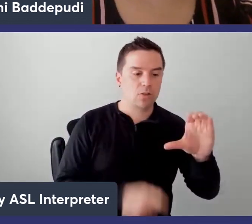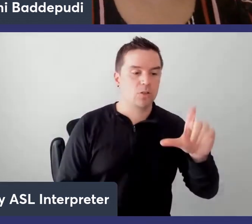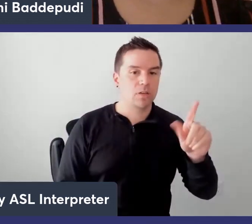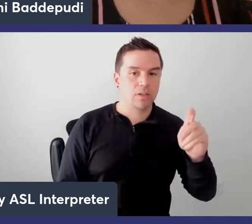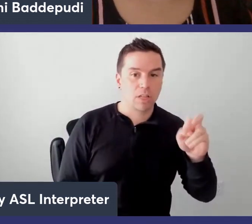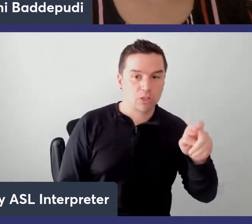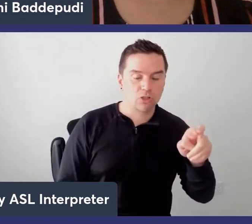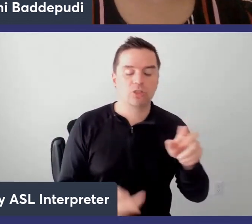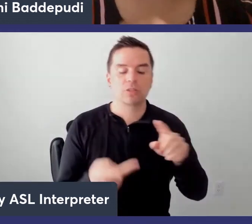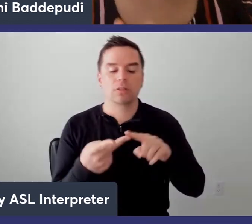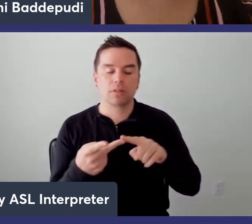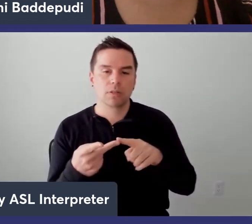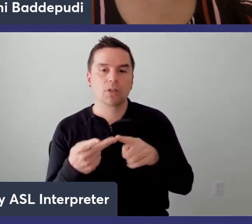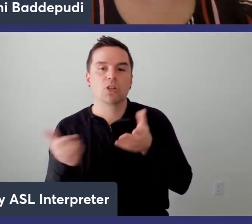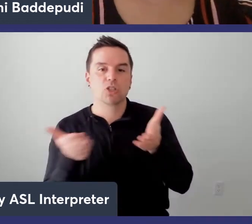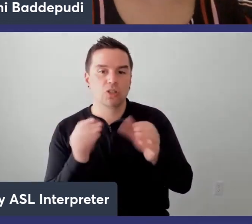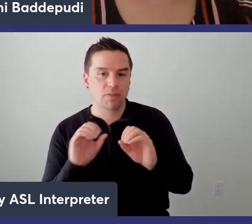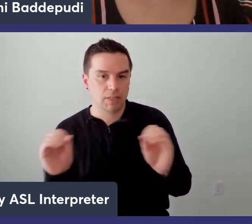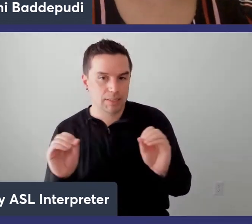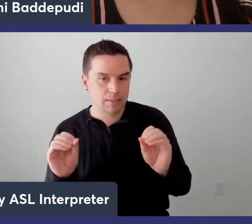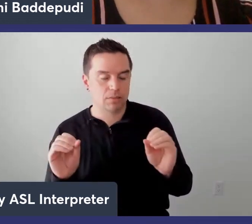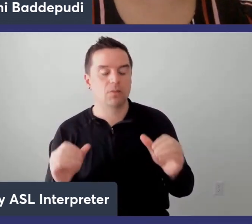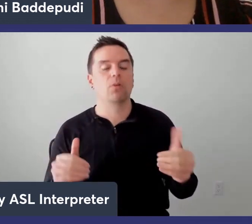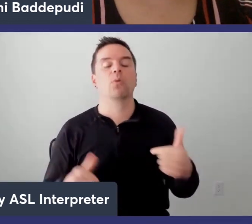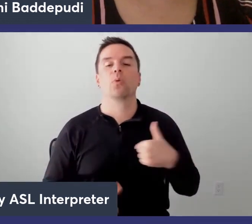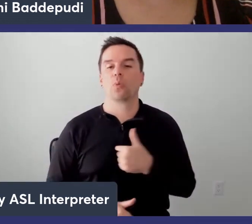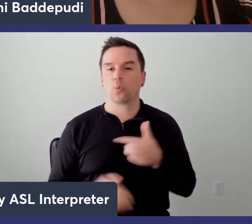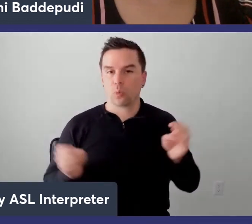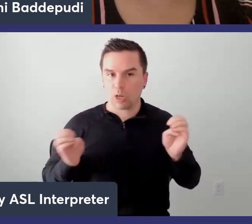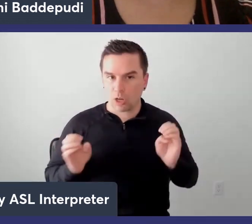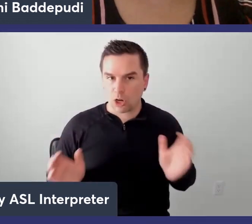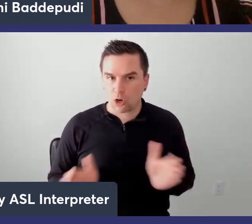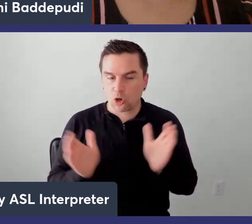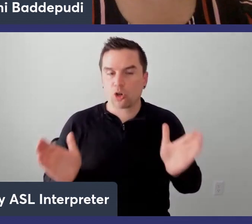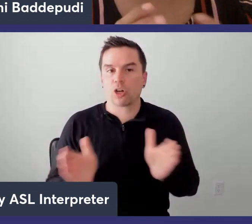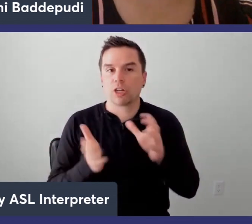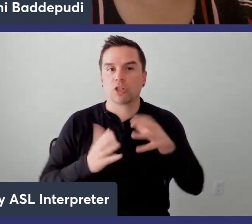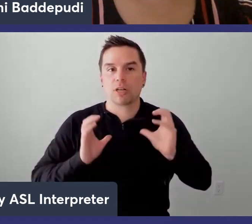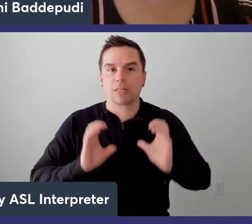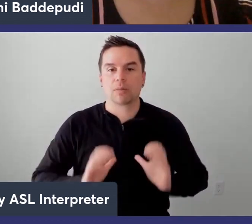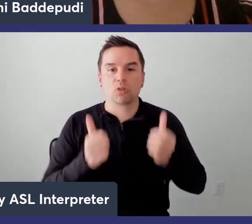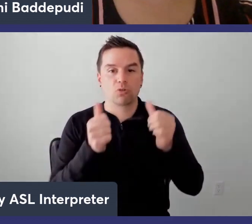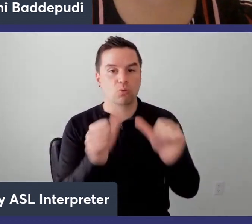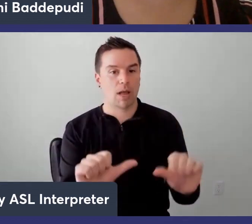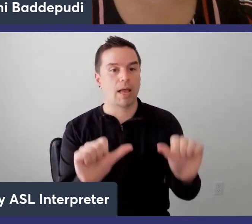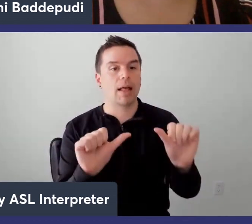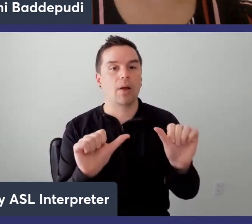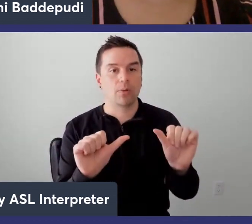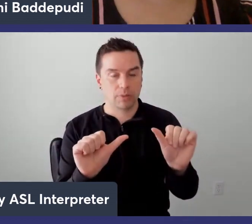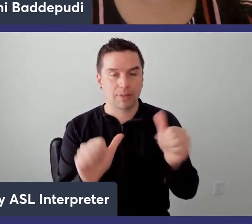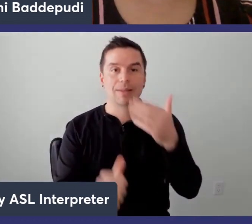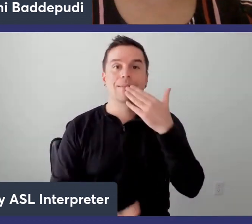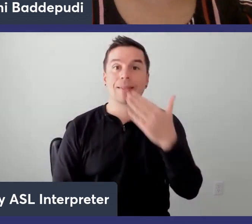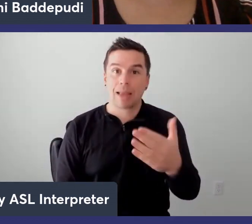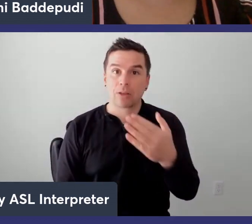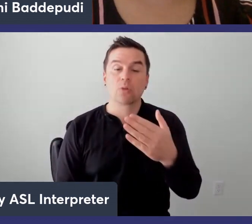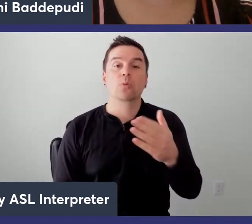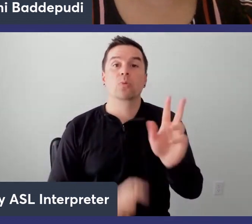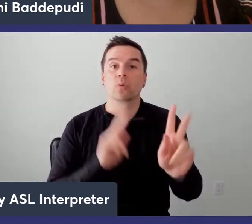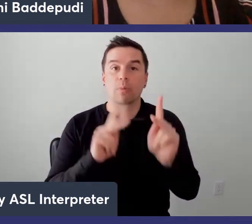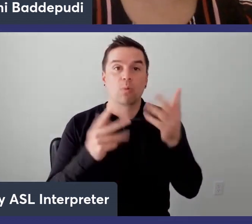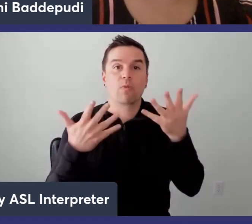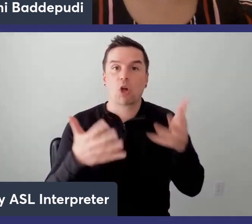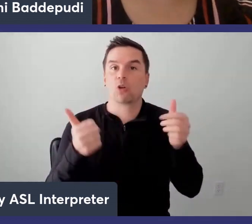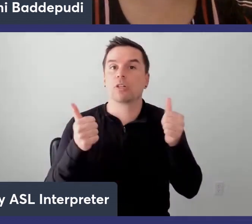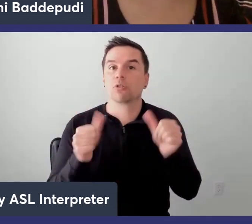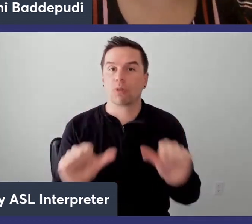serverless. So we highly encourage customers to try it out and provide us feedback. And thanks to those that have already, you know, been trying and giving us a